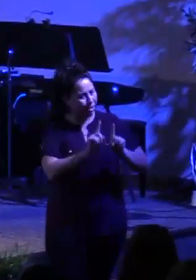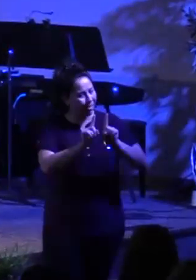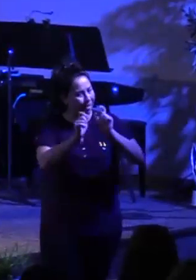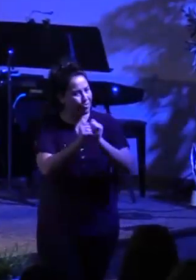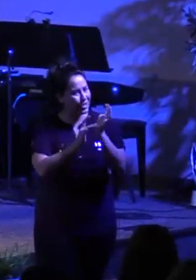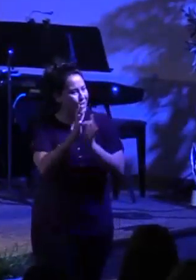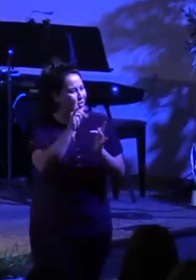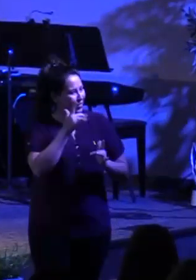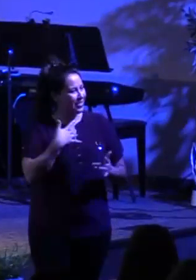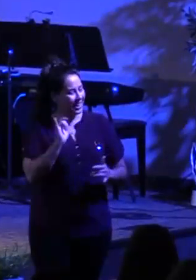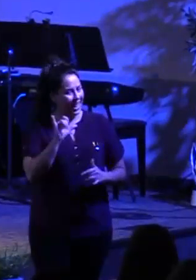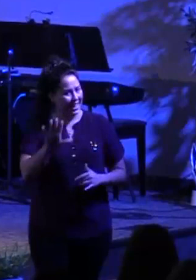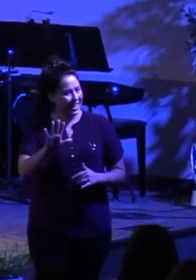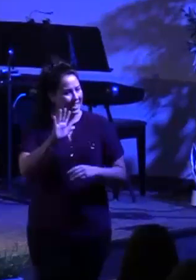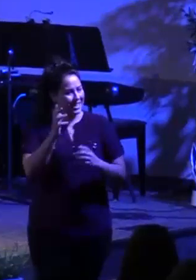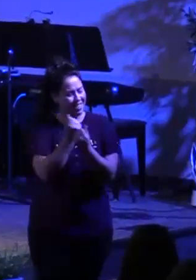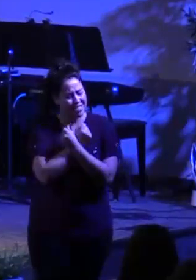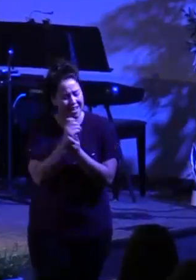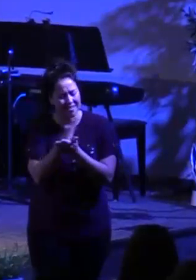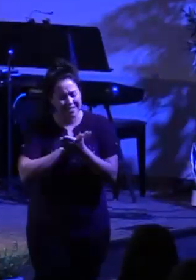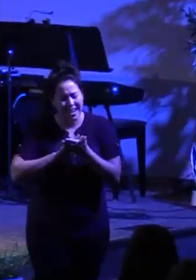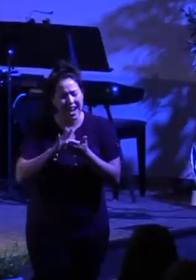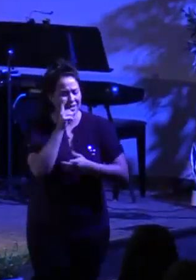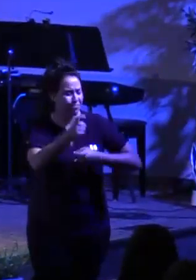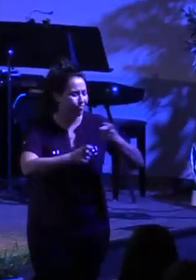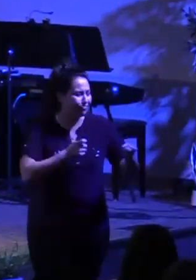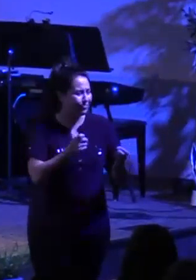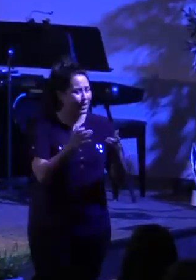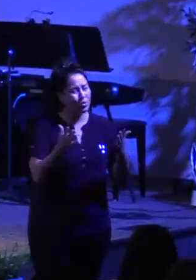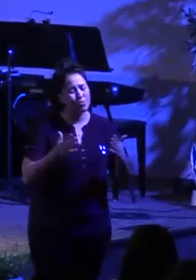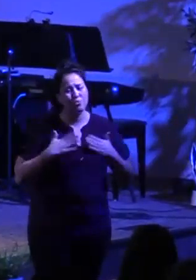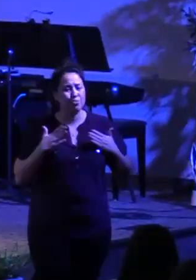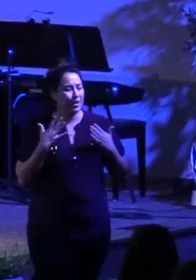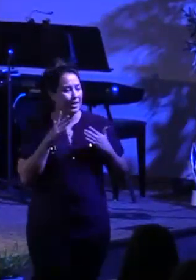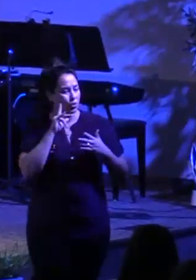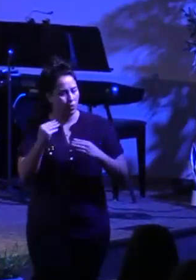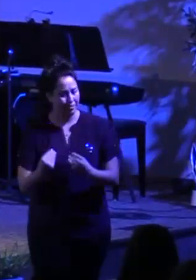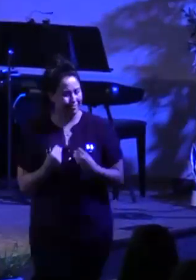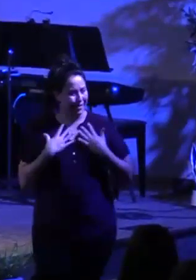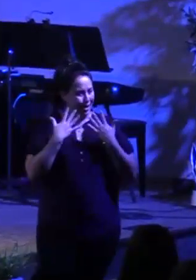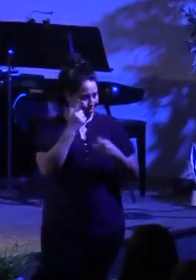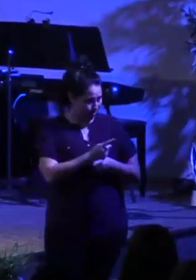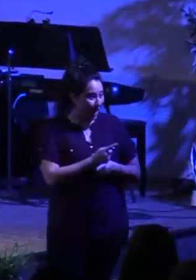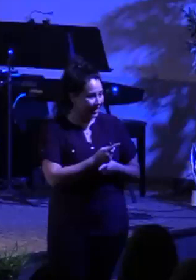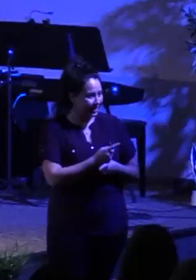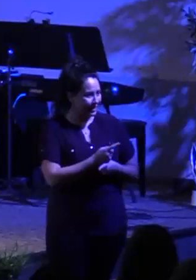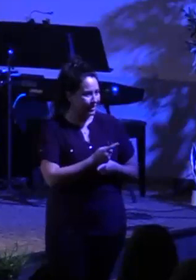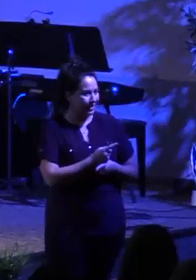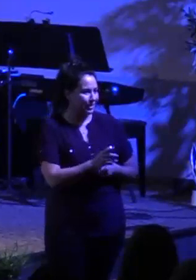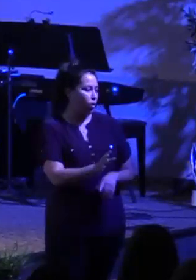the kindness, the grace, the generosity, right? The aura of the Messiah. Oh